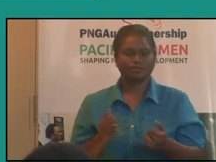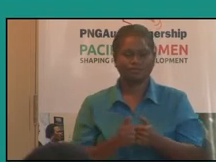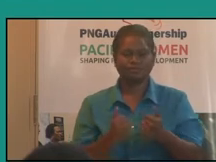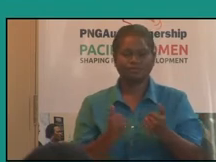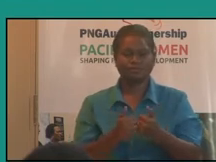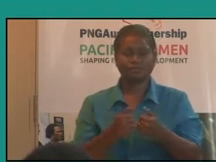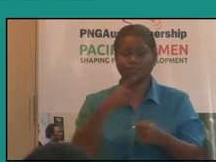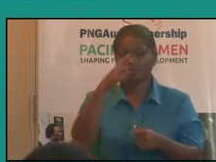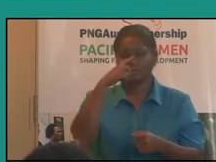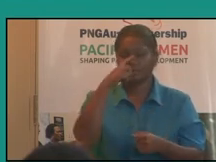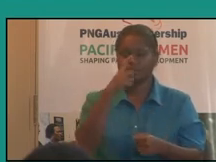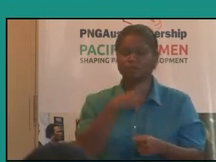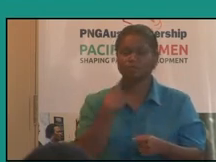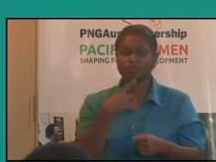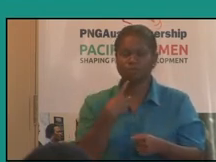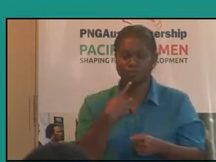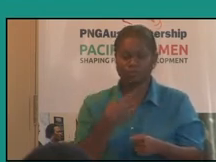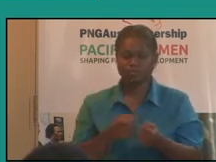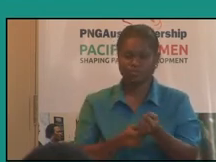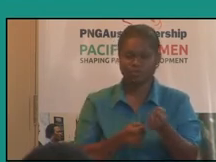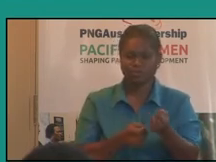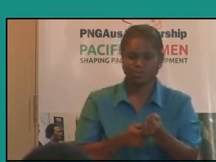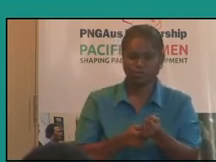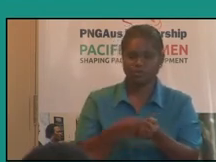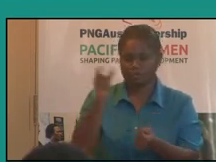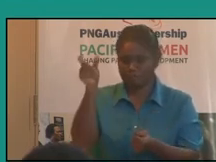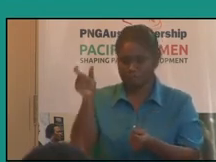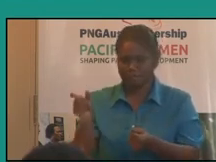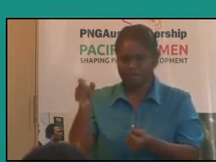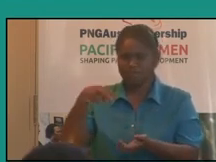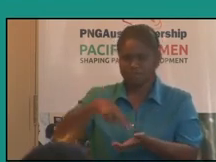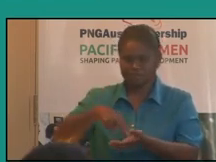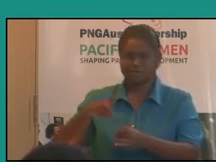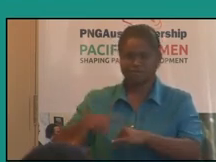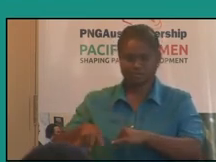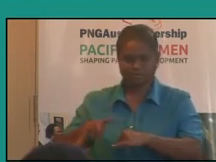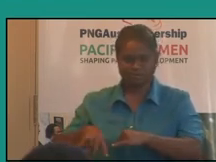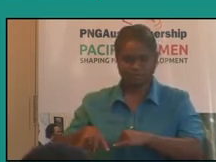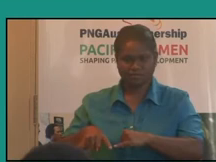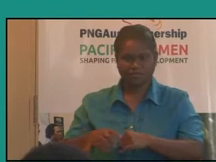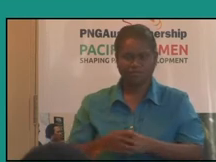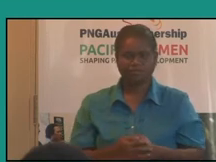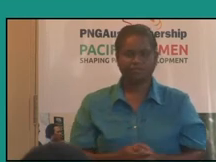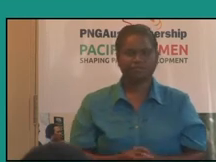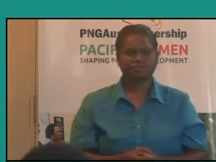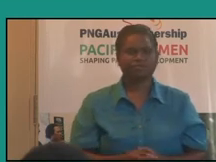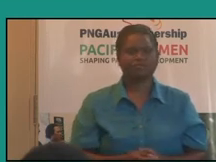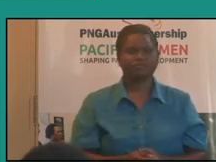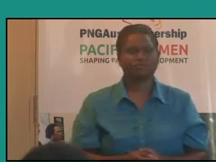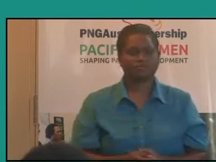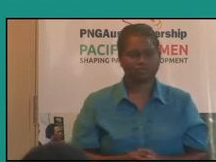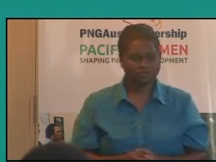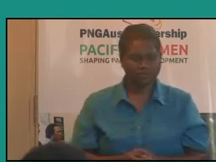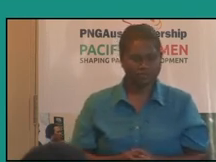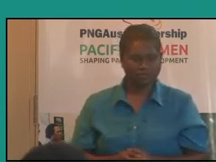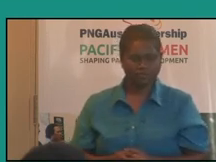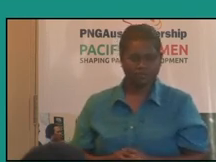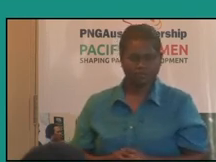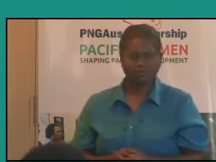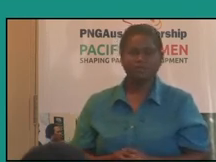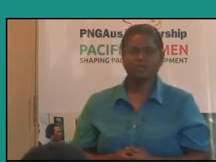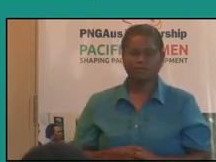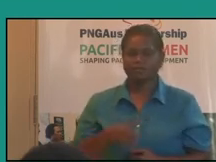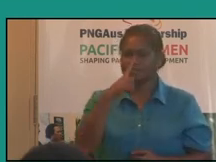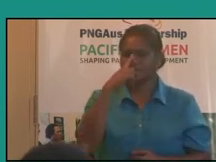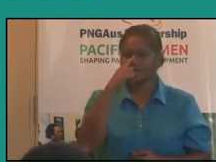members and people on the ground, they really have a lot of power and influence as local gatekeepers. And I don't know if there's a way where we can do more